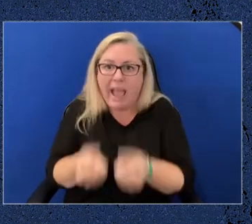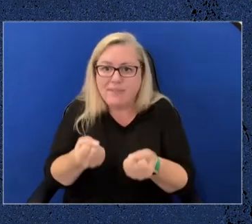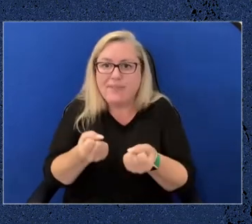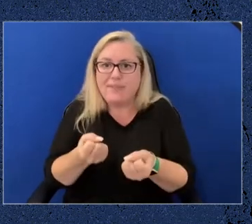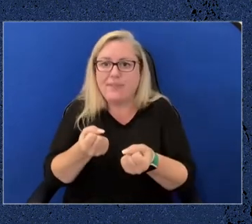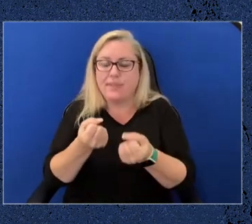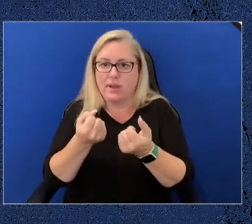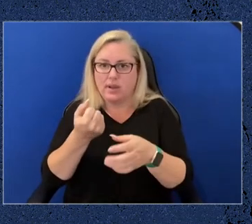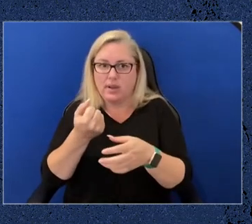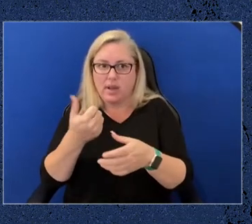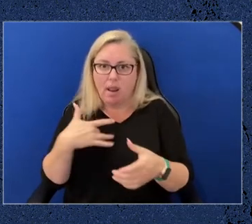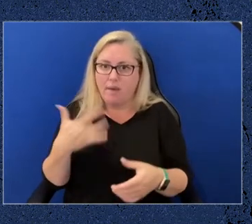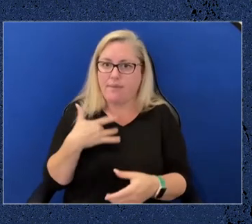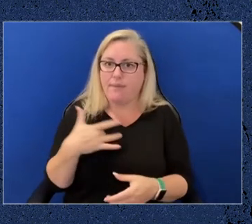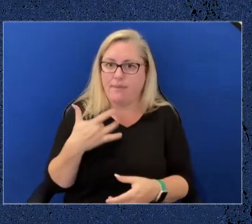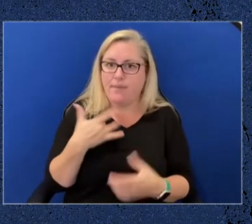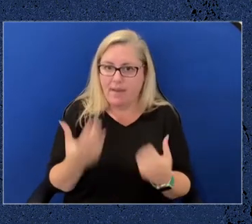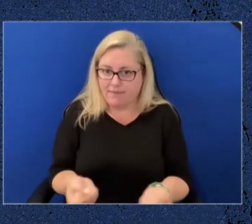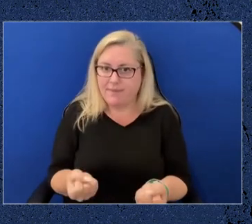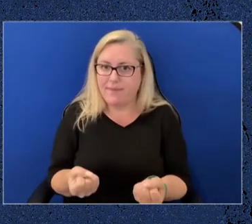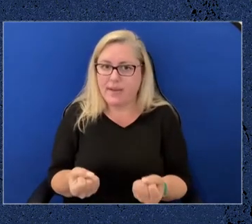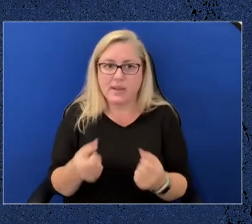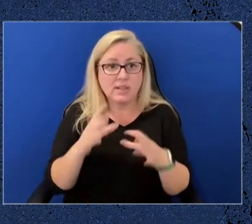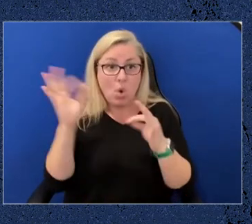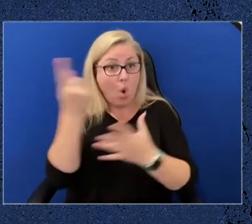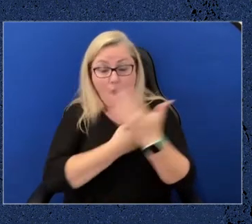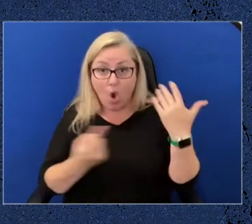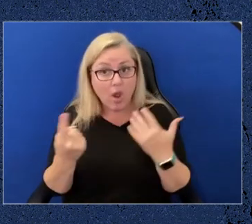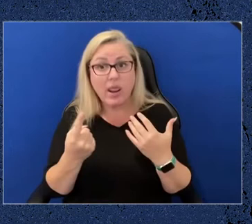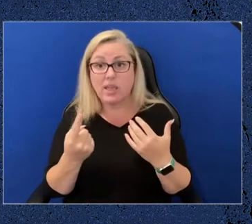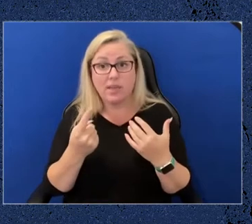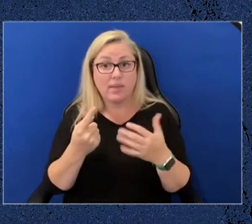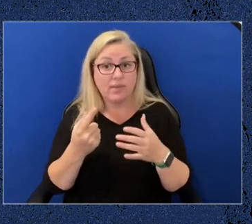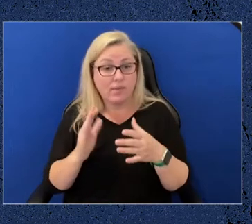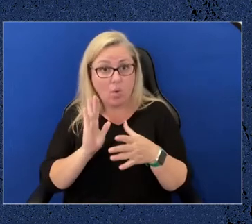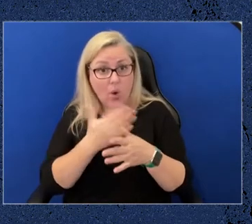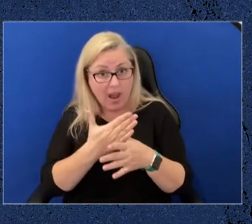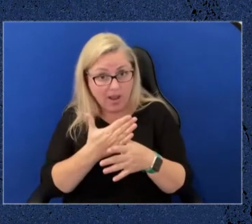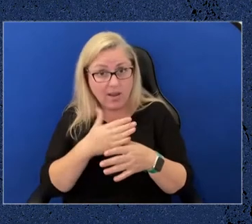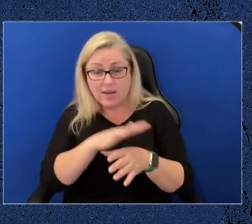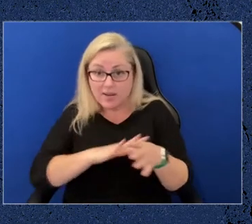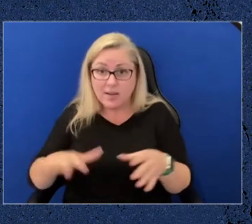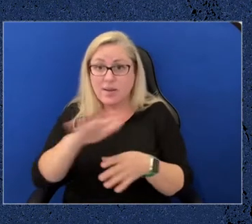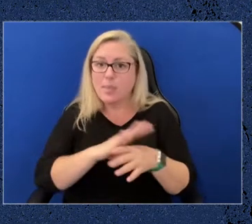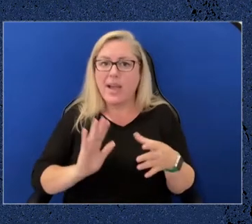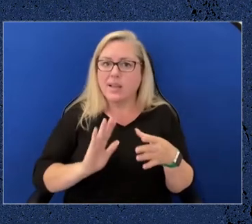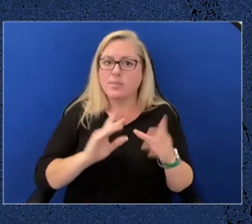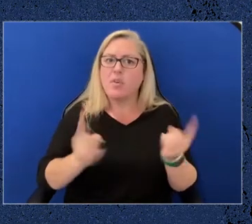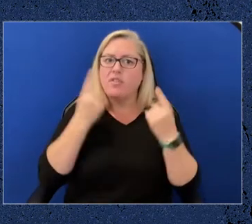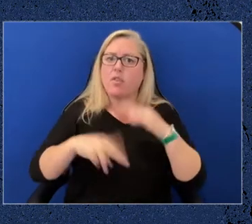Water has life. And this is not just for Indigenous peoples across this flat-bound continent, but Indigenous peoples across many continents.